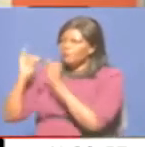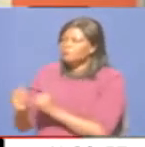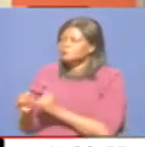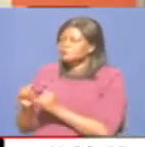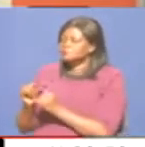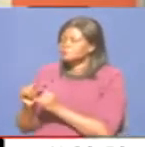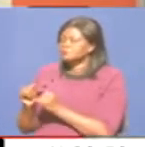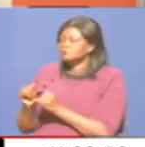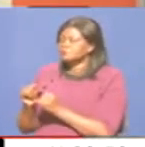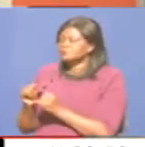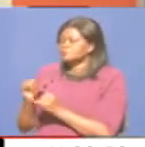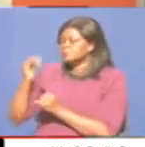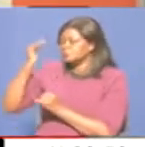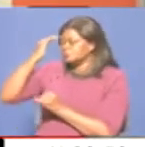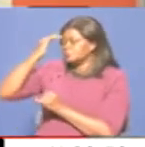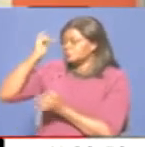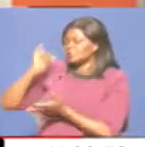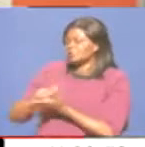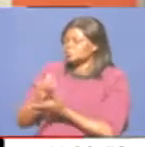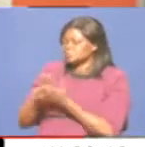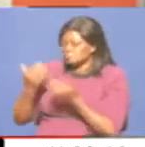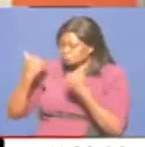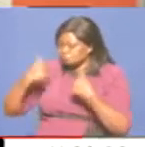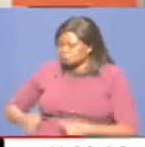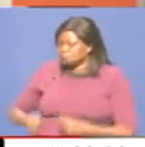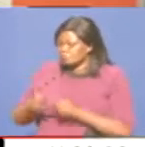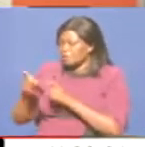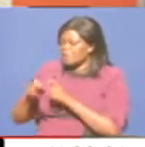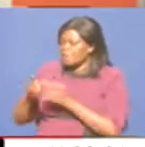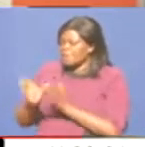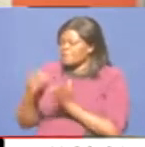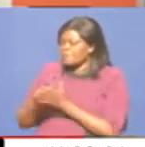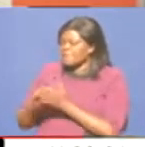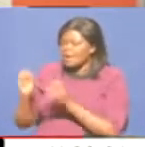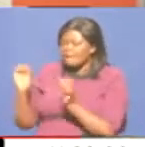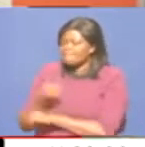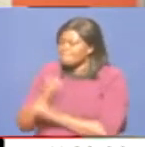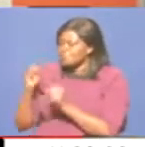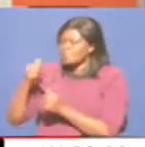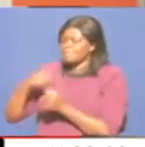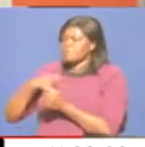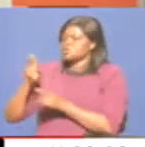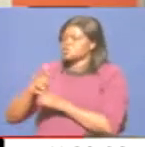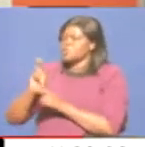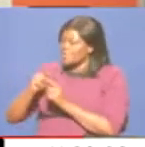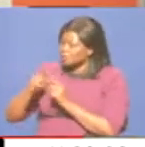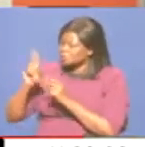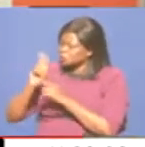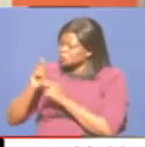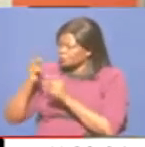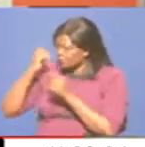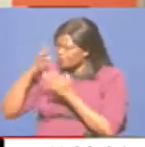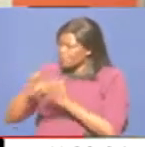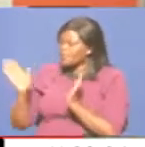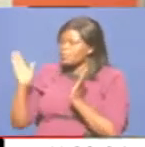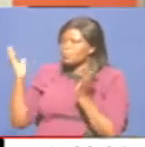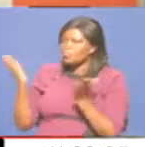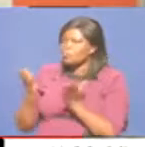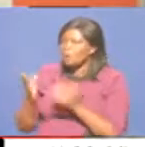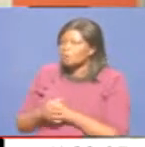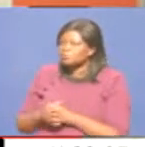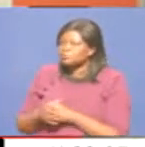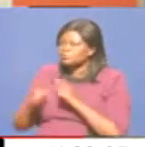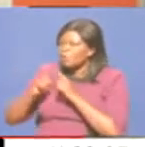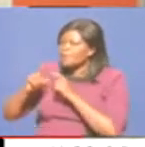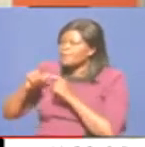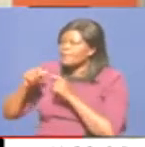that you have that, you know what, I am managing public finance and therefore it has to go public. Where it comes now to what we are talking about,